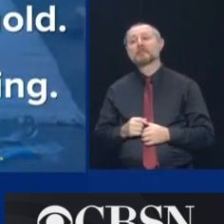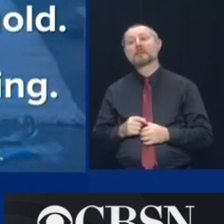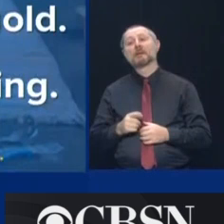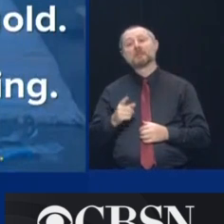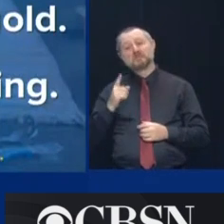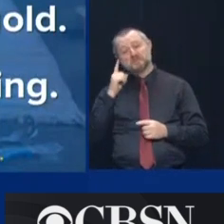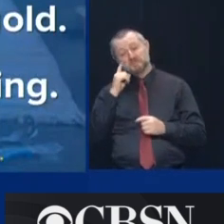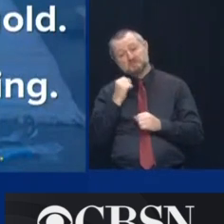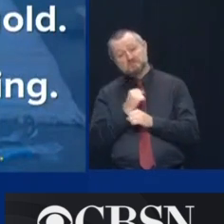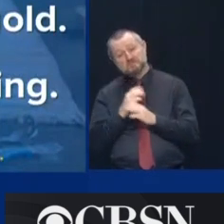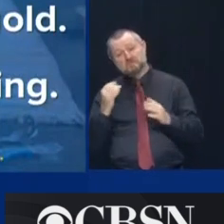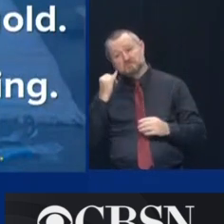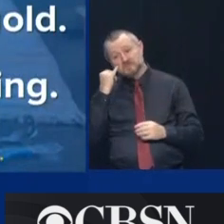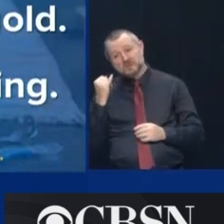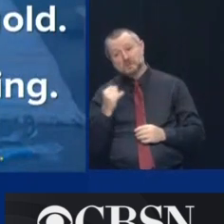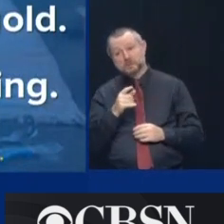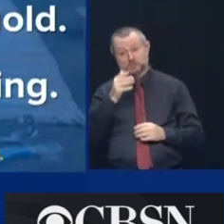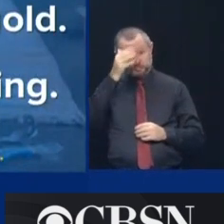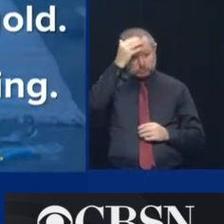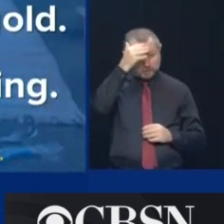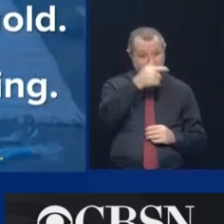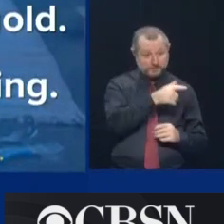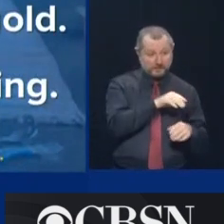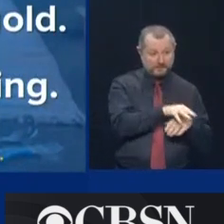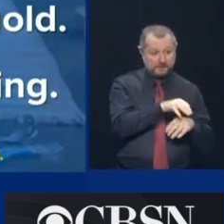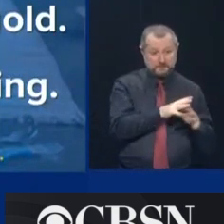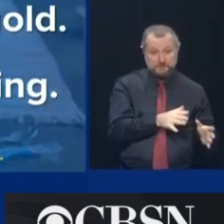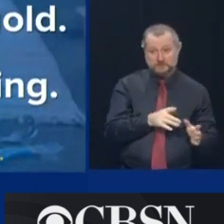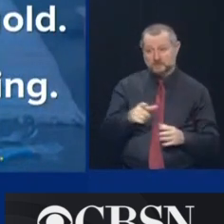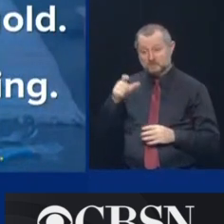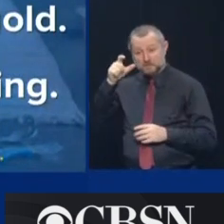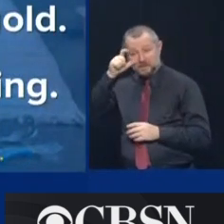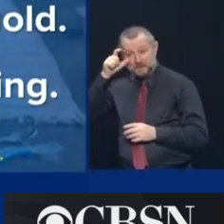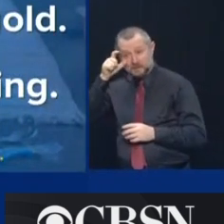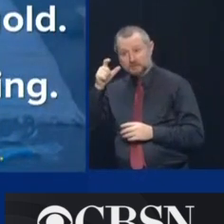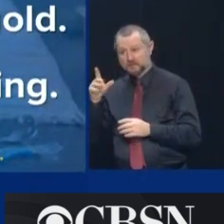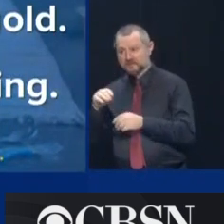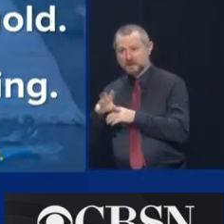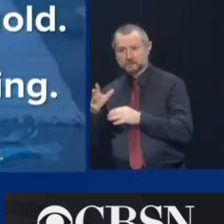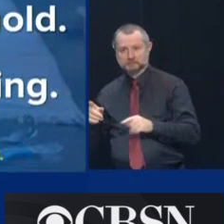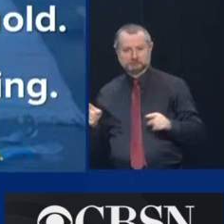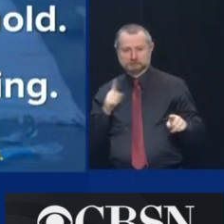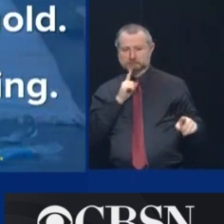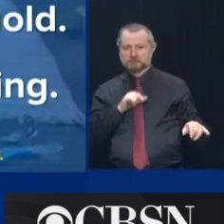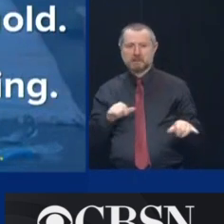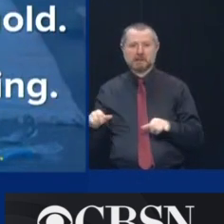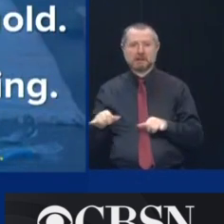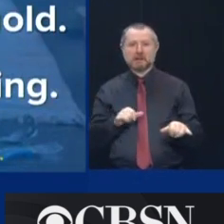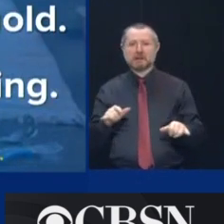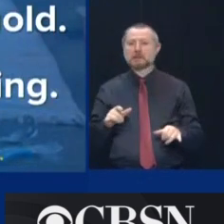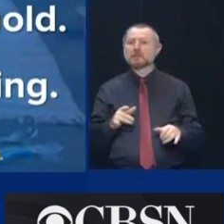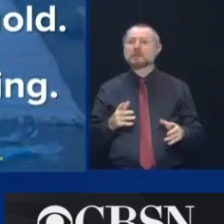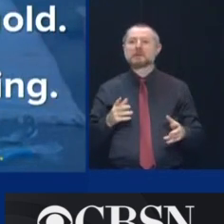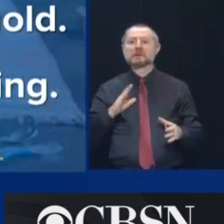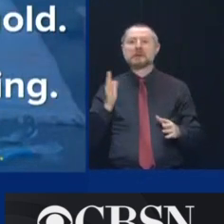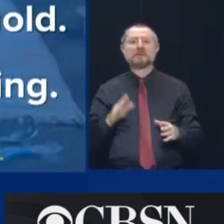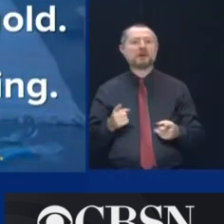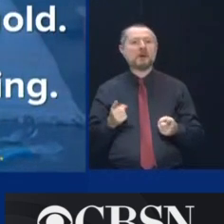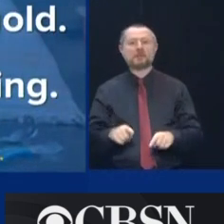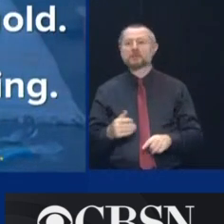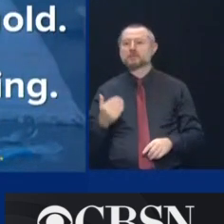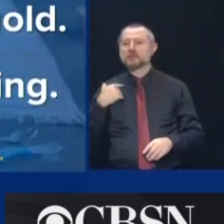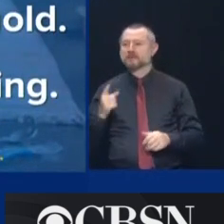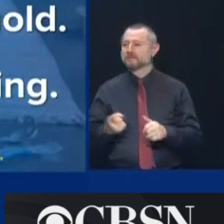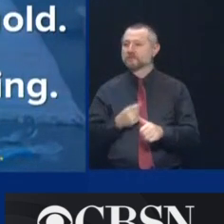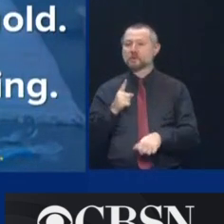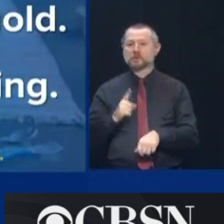Trump's advisors and Joe Biden's advisors saying the same thing? Right? Never. This is the